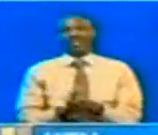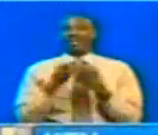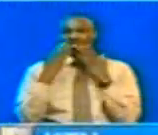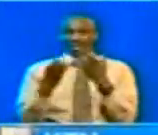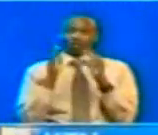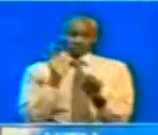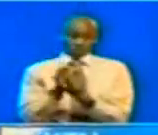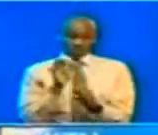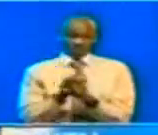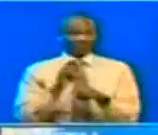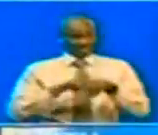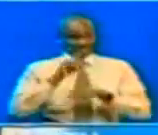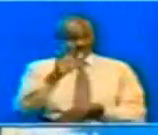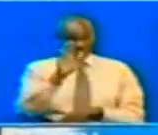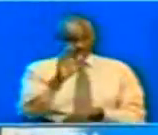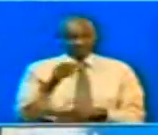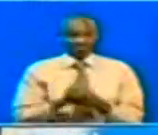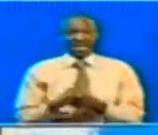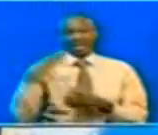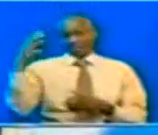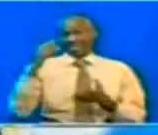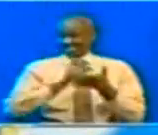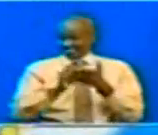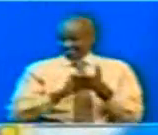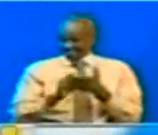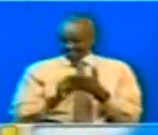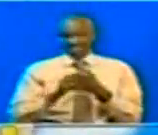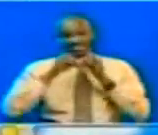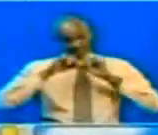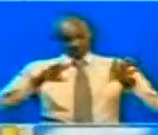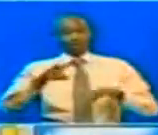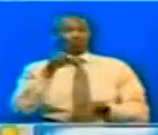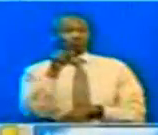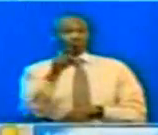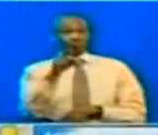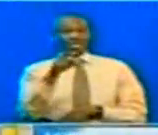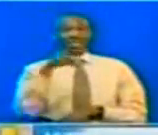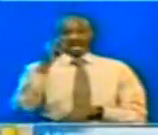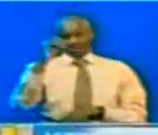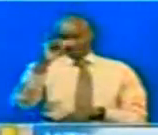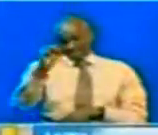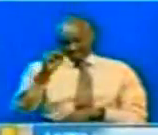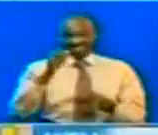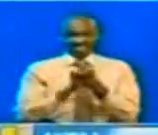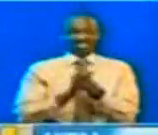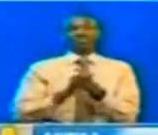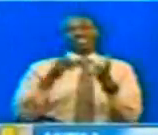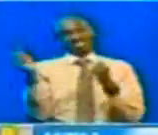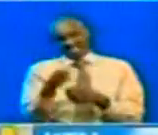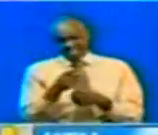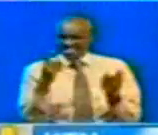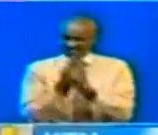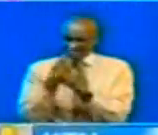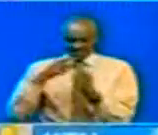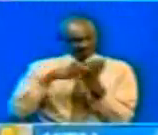Thank you very much for your time. We've been speaking to Cabinet Secretary Devolution and Planning, Anne Waiguru, on the NYS Devolution Wage Bill and a host of